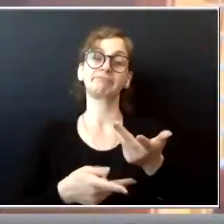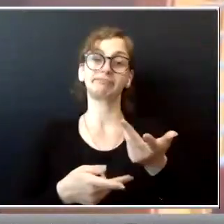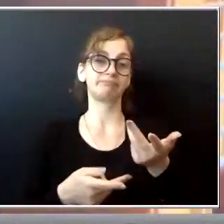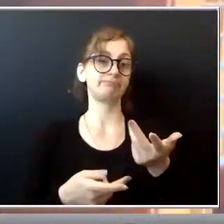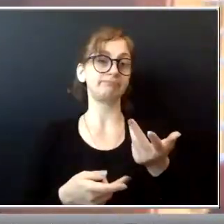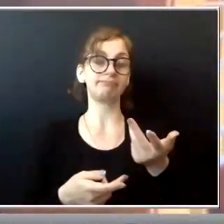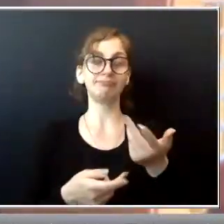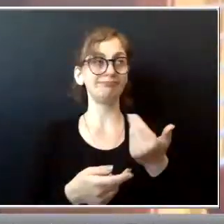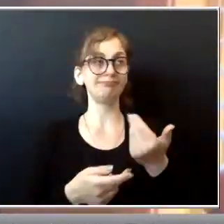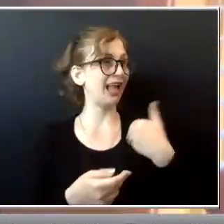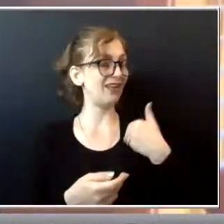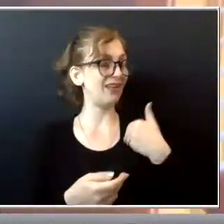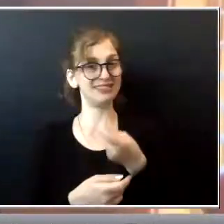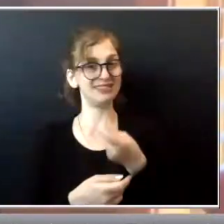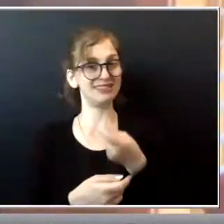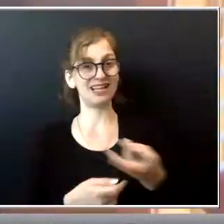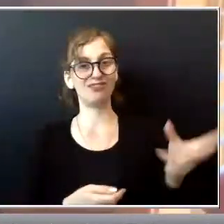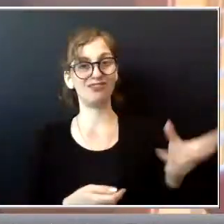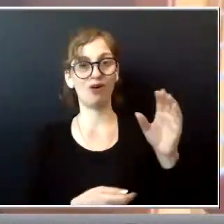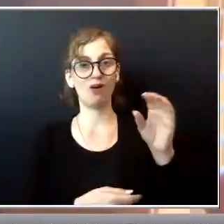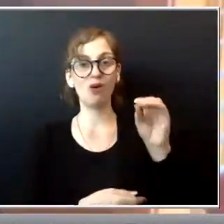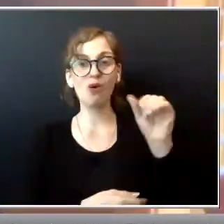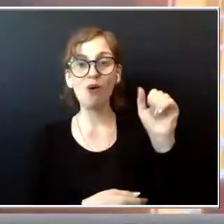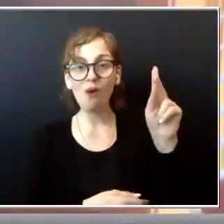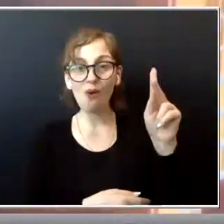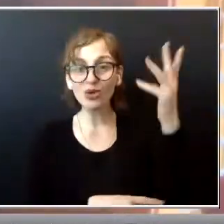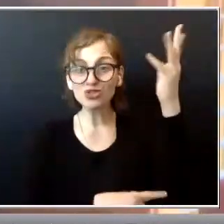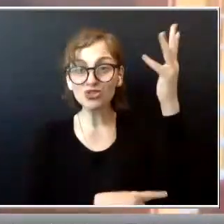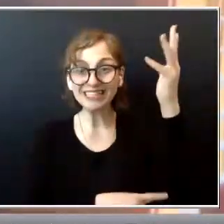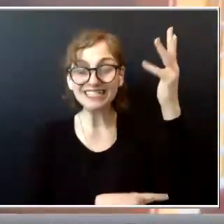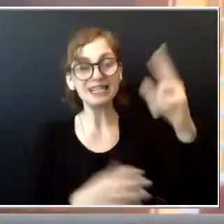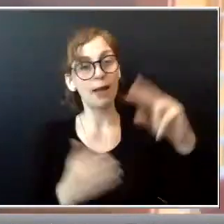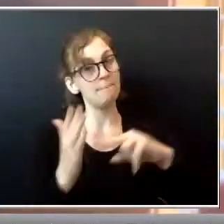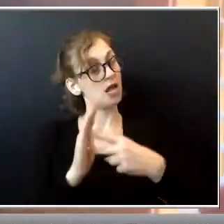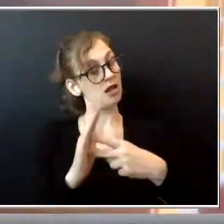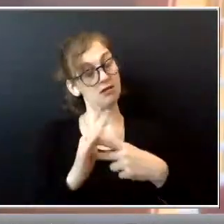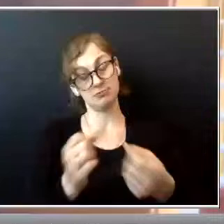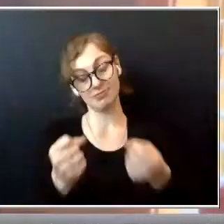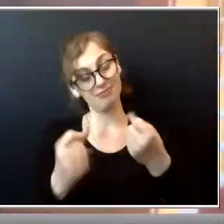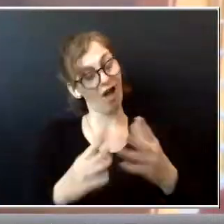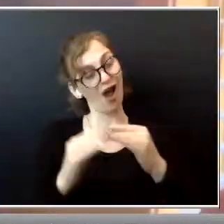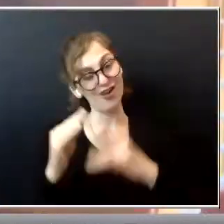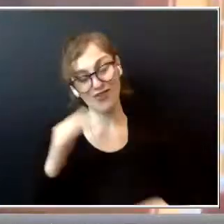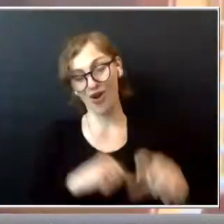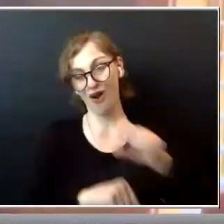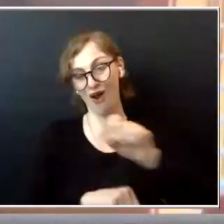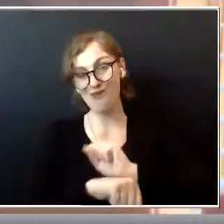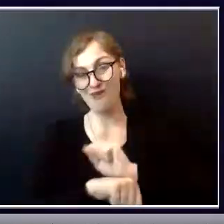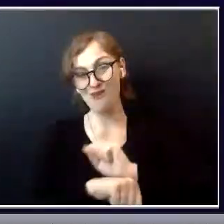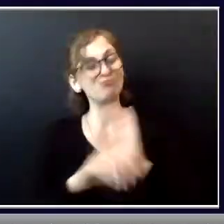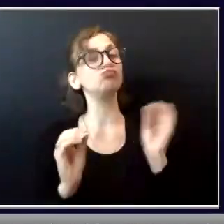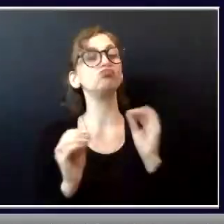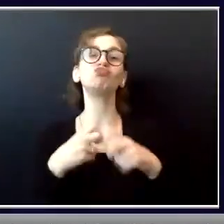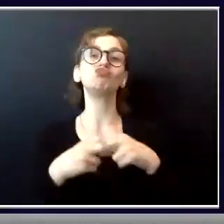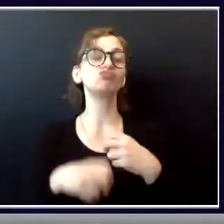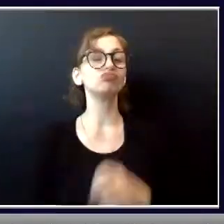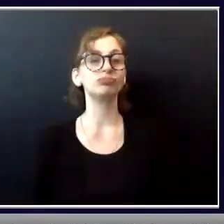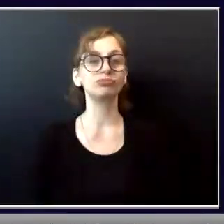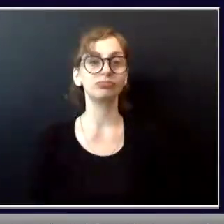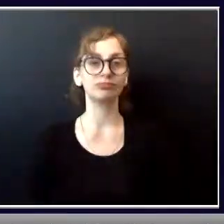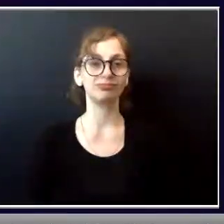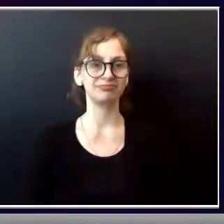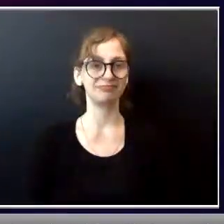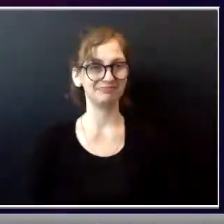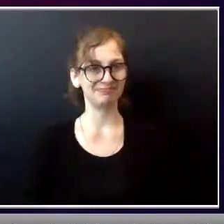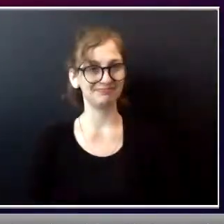trees that causes a lot of yard work, and I don't have a problem with it at all. What do you think about